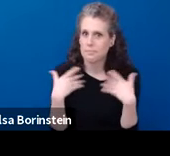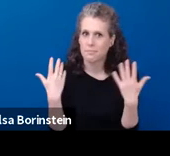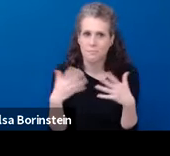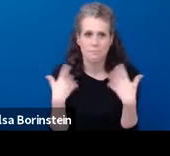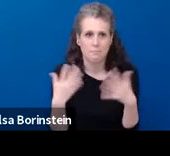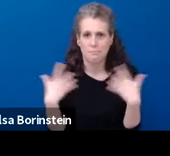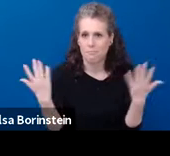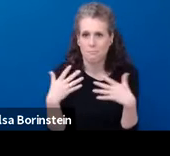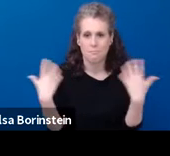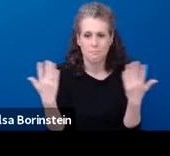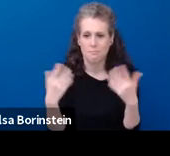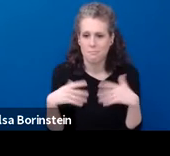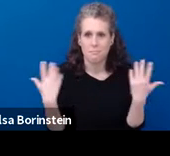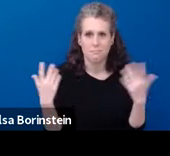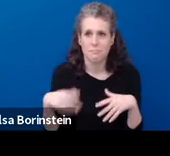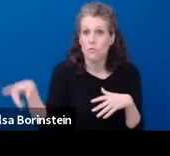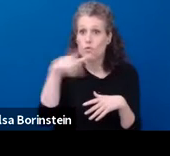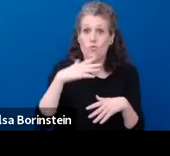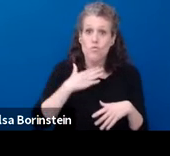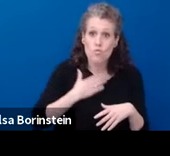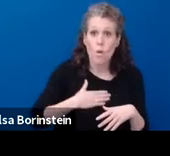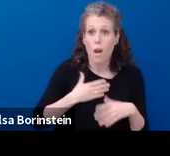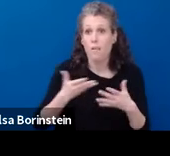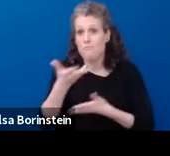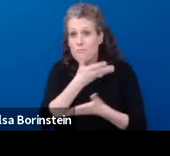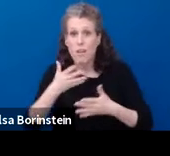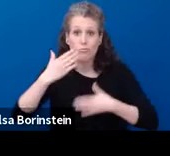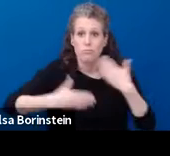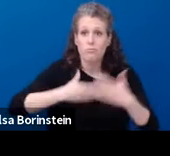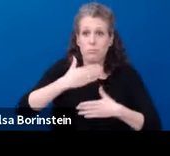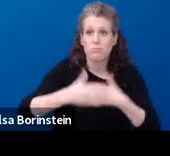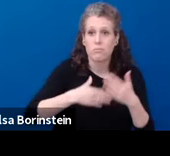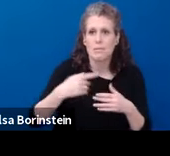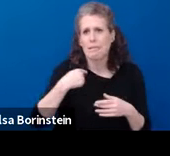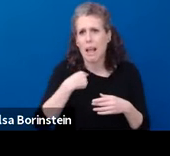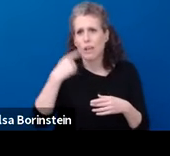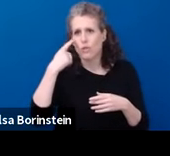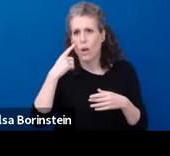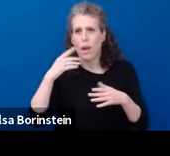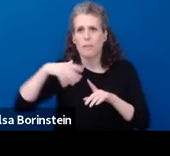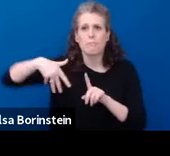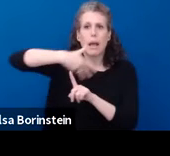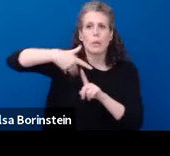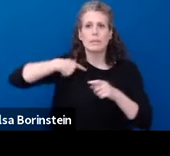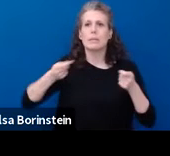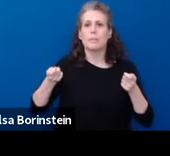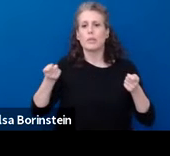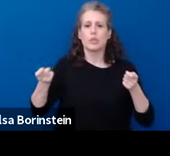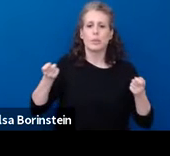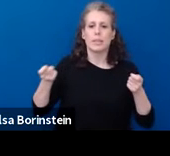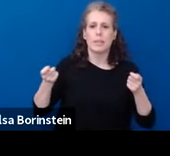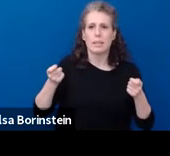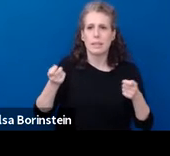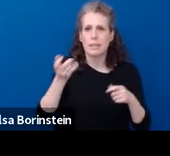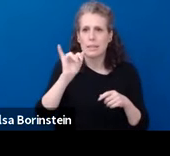just yeah, if you feel free to discuss, and I will try to maybe moderate it in case there will be